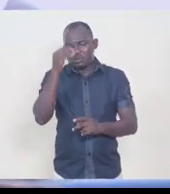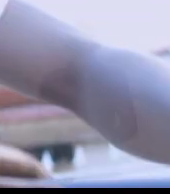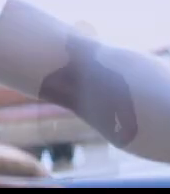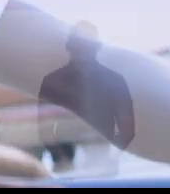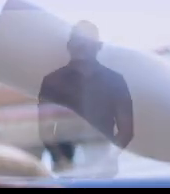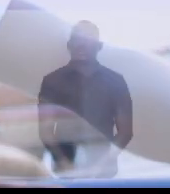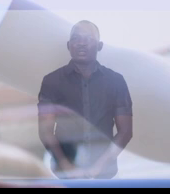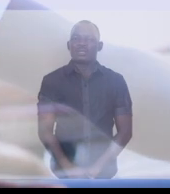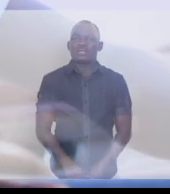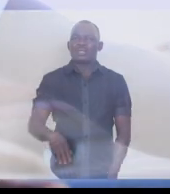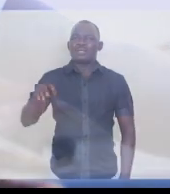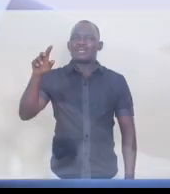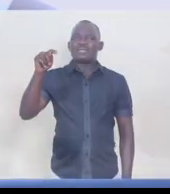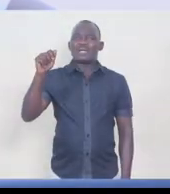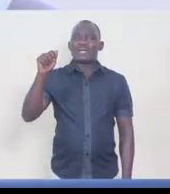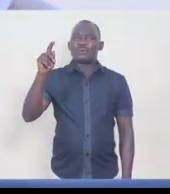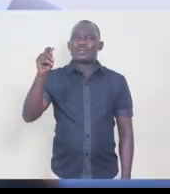well. Takredi.